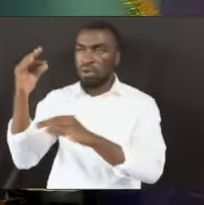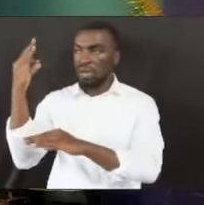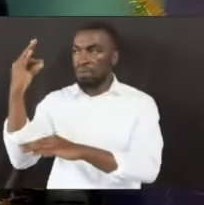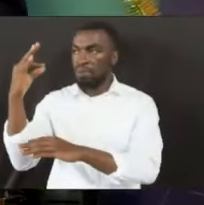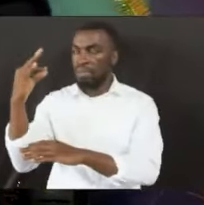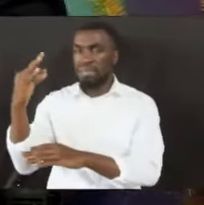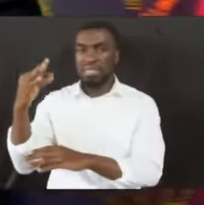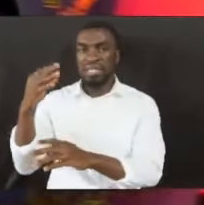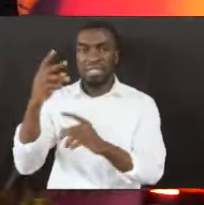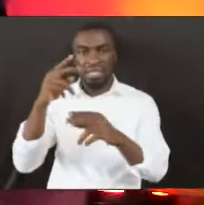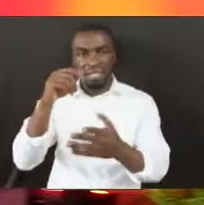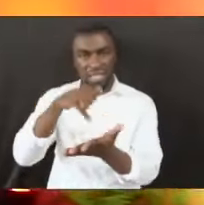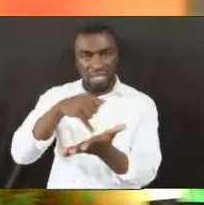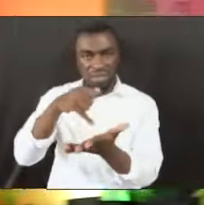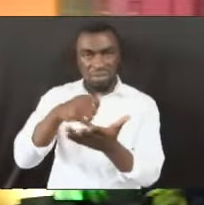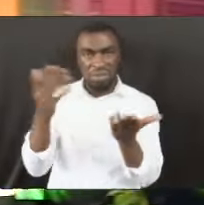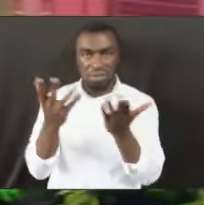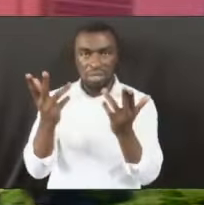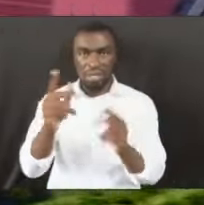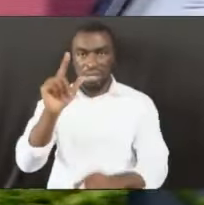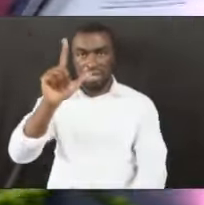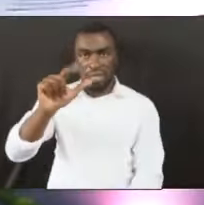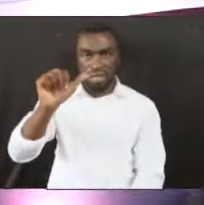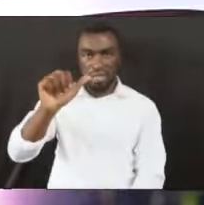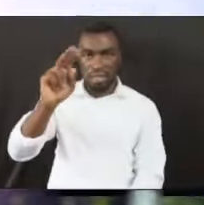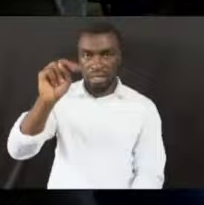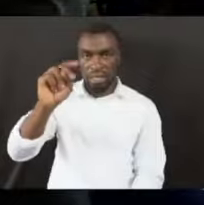there. If you are telling God that, raise up your hand.